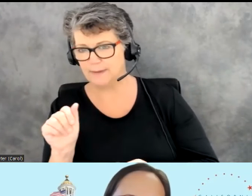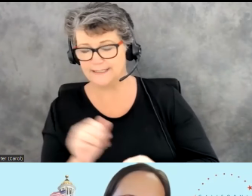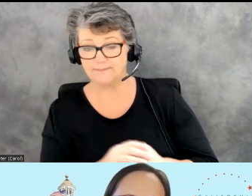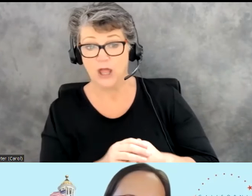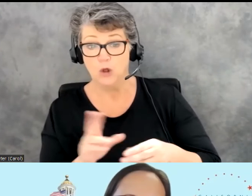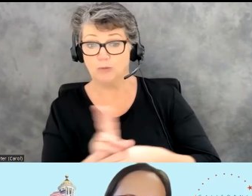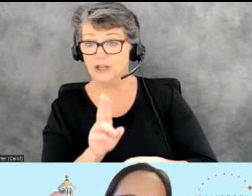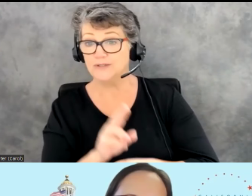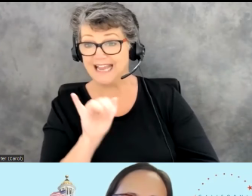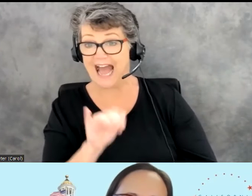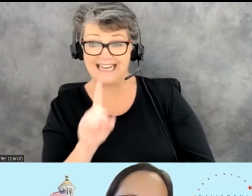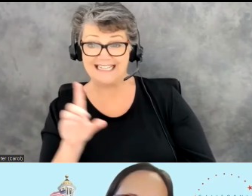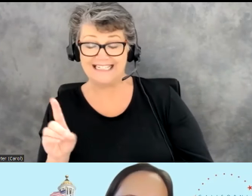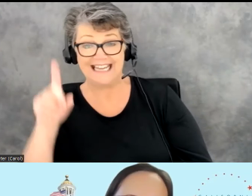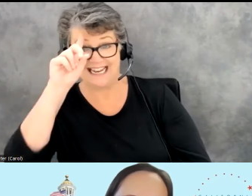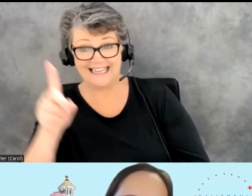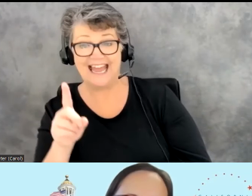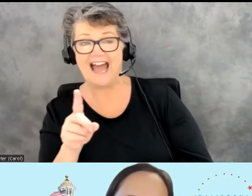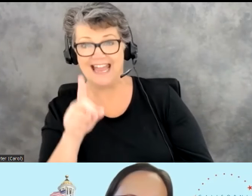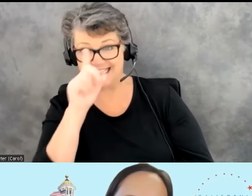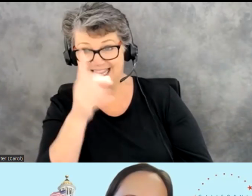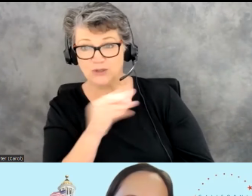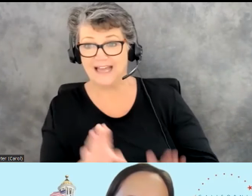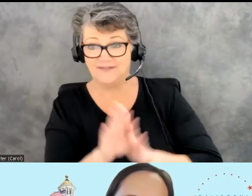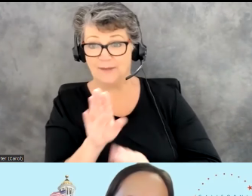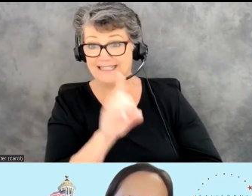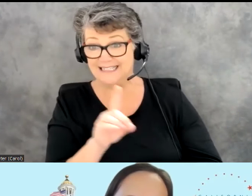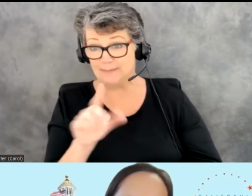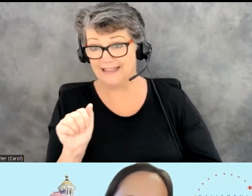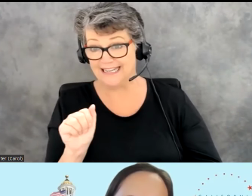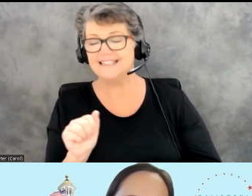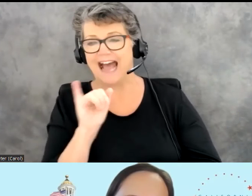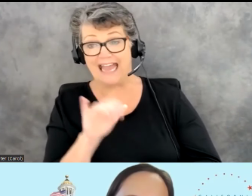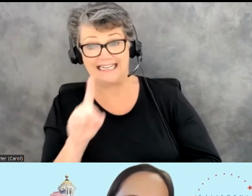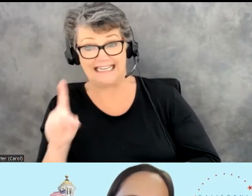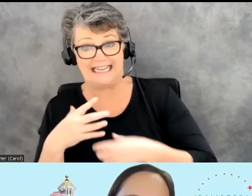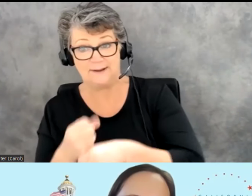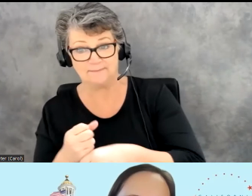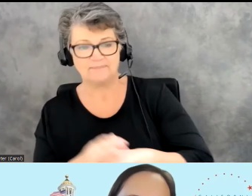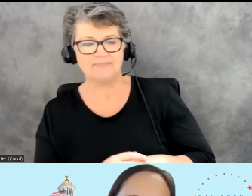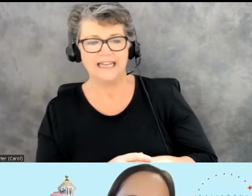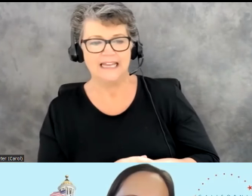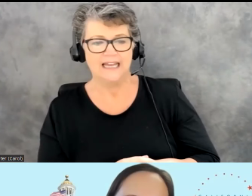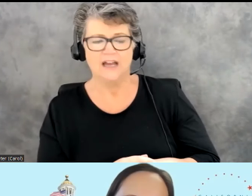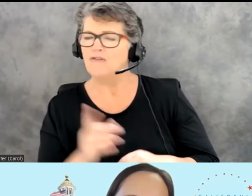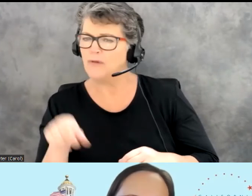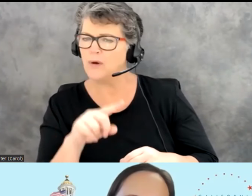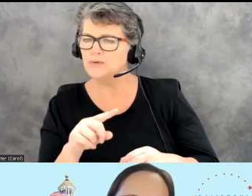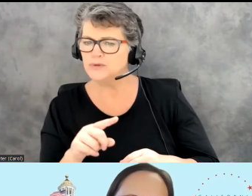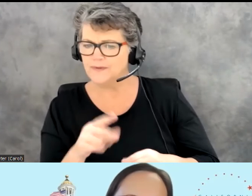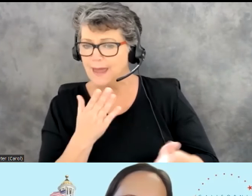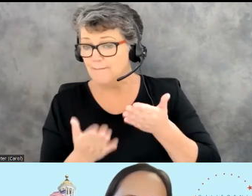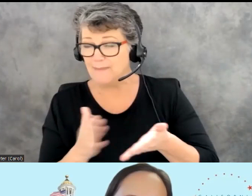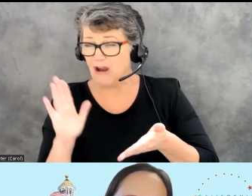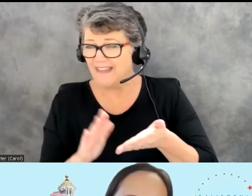acronym IDD, Intellectual and Developmental Disabilities, as we talk. And just, for those of you that maybe are